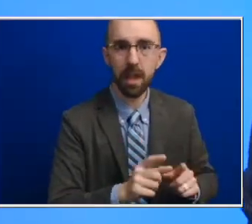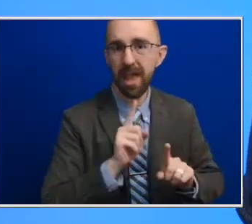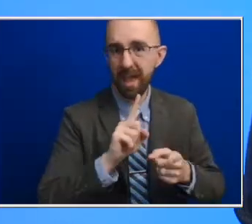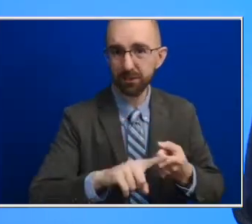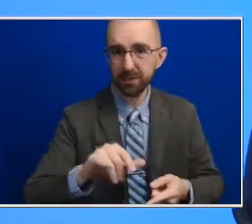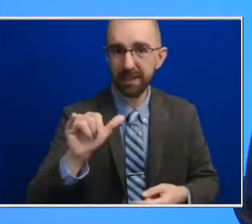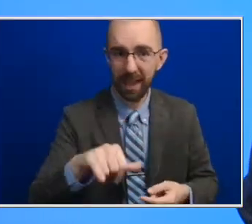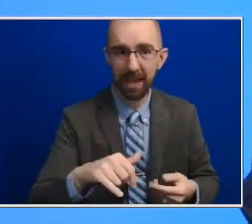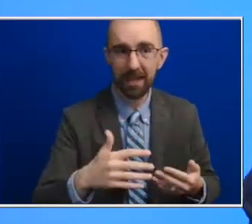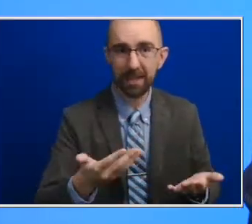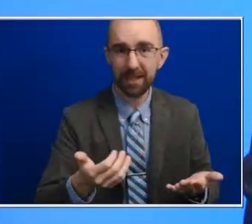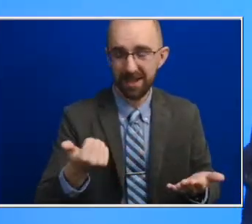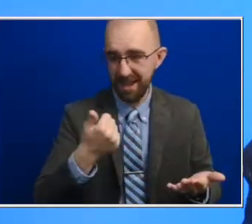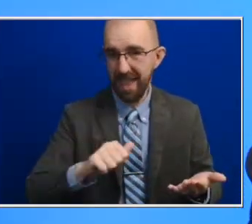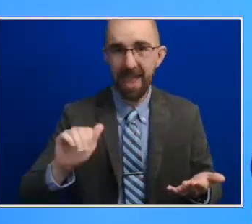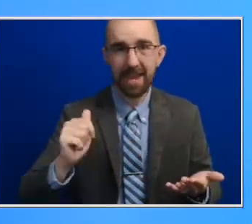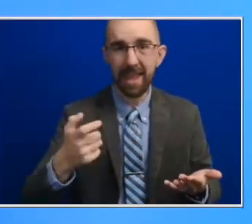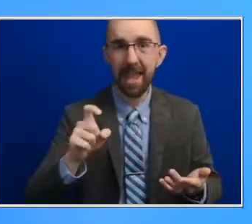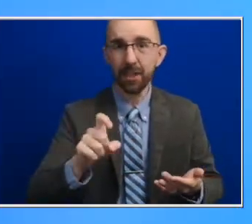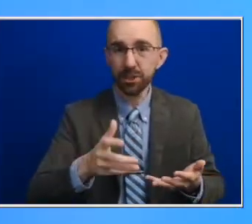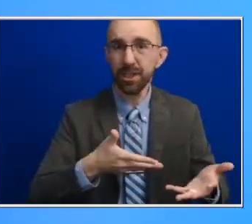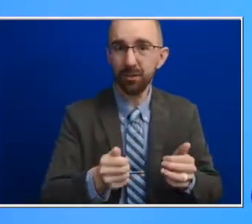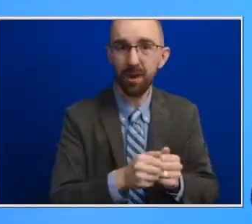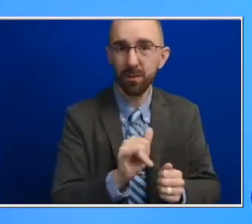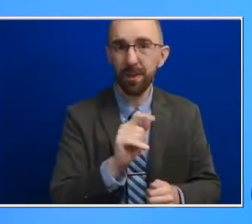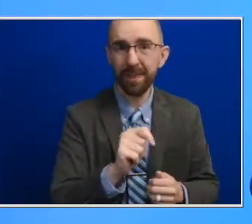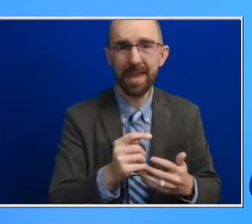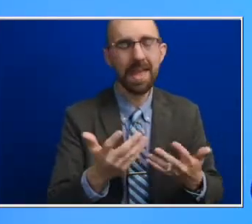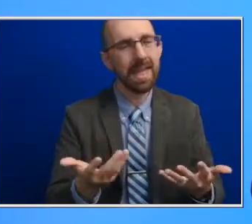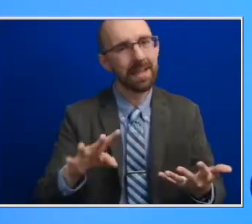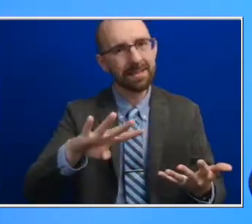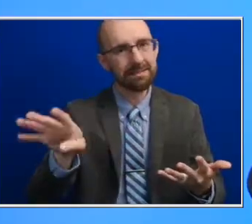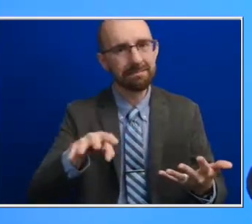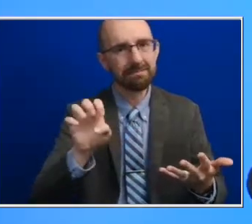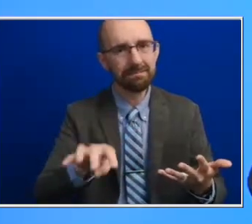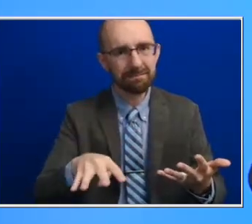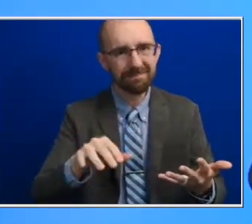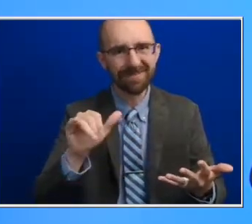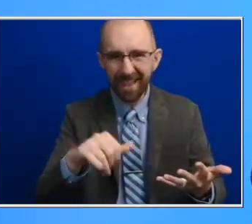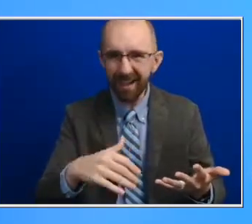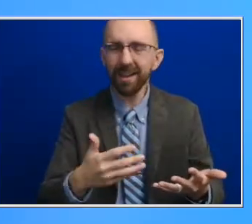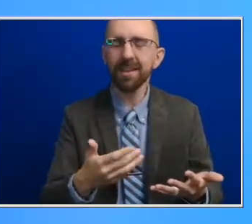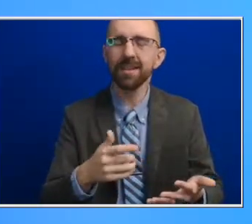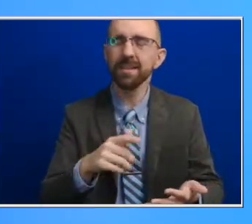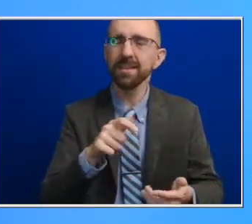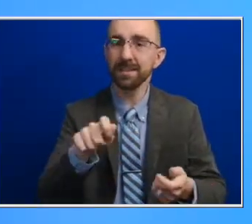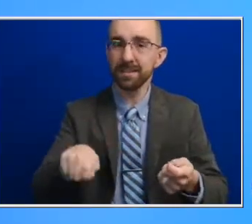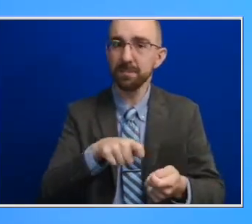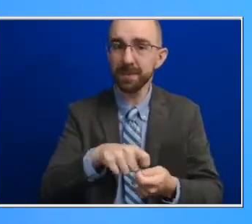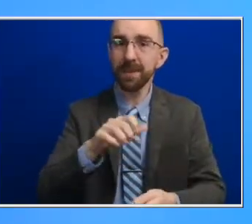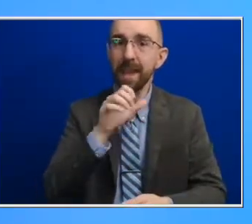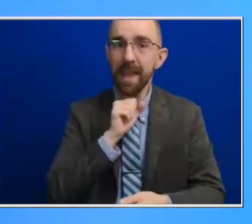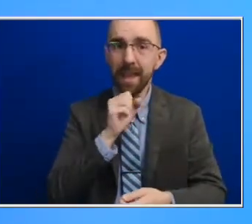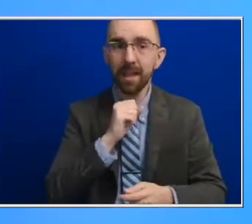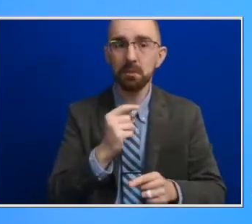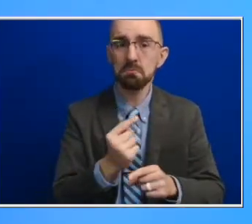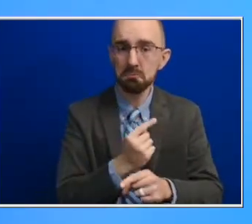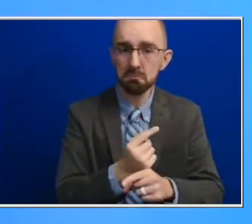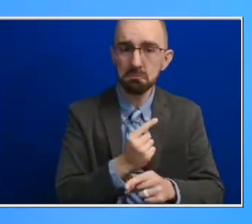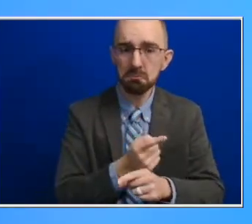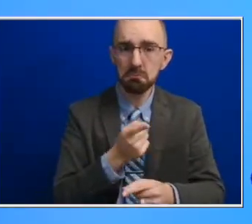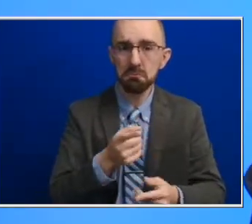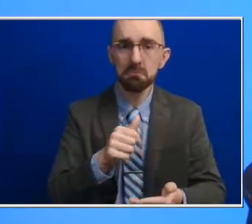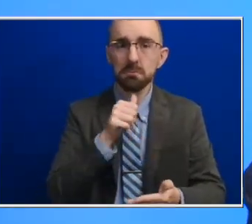is there any age they should be interacting with? That's kind of a question. Is there a specific age? Really depends on the development of the